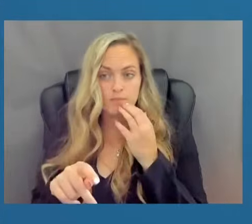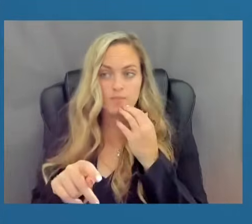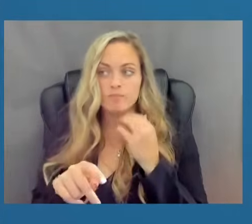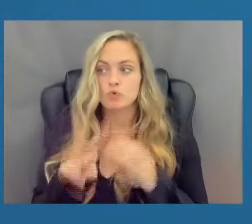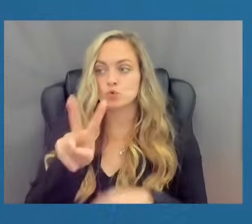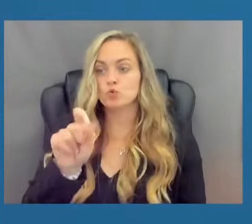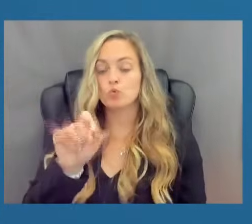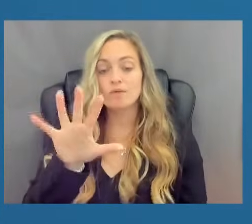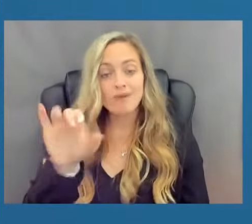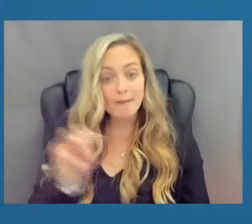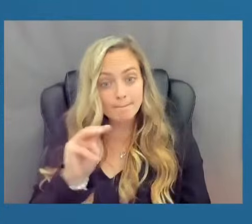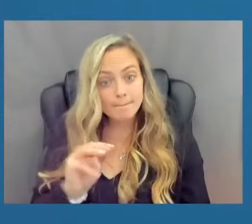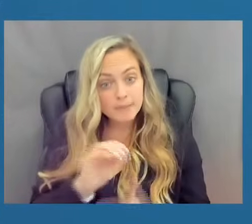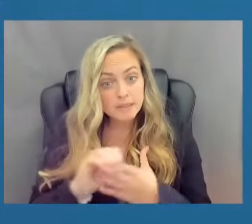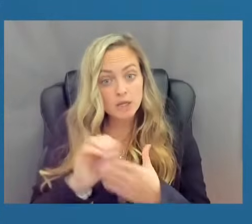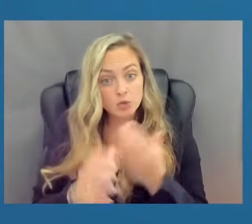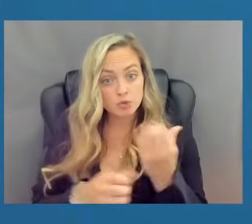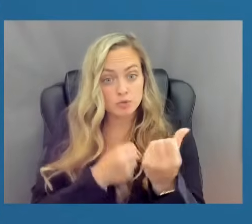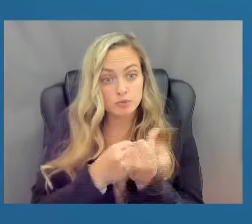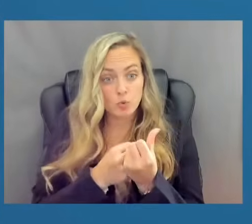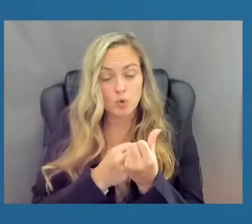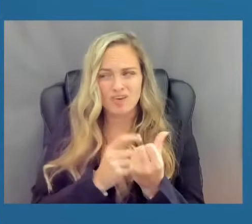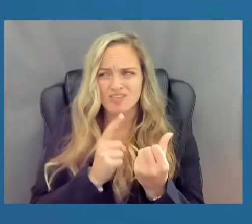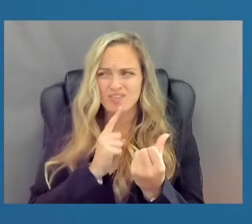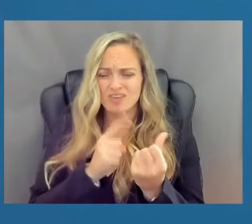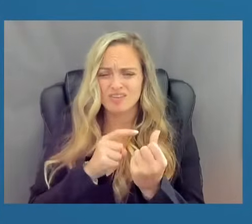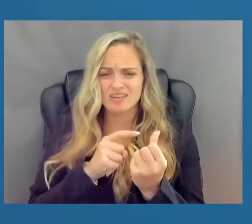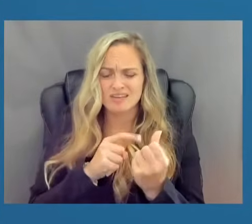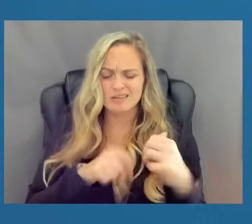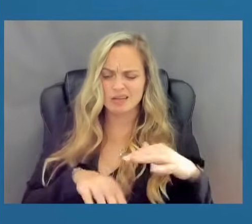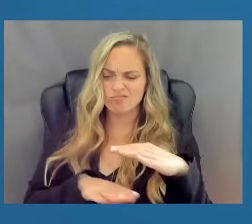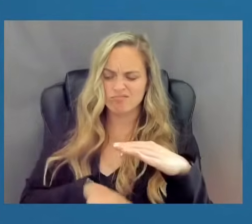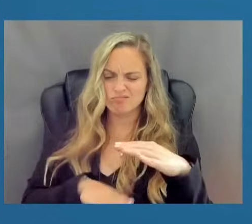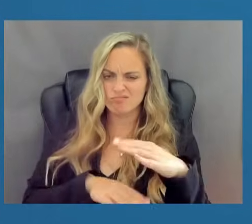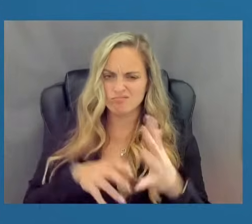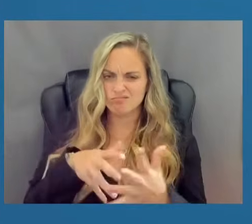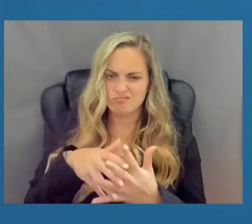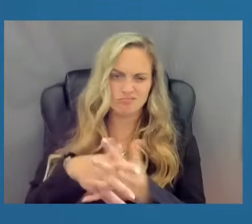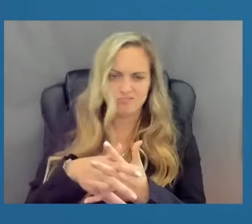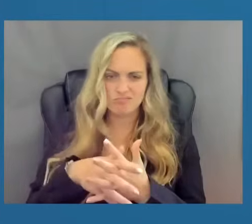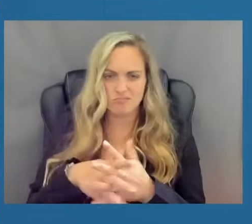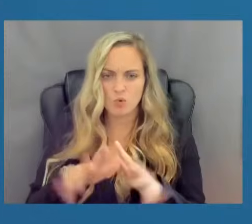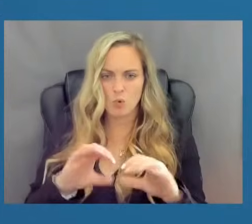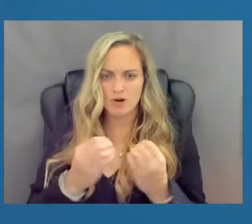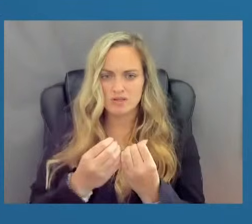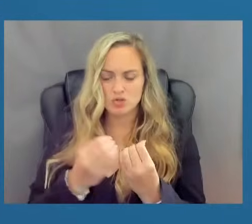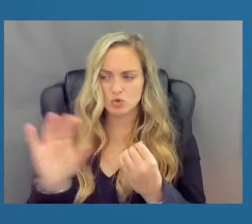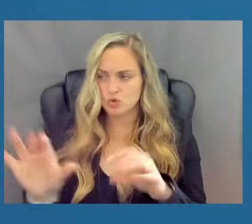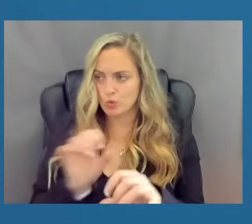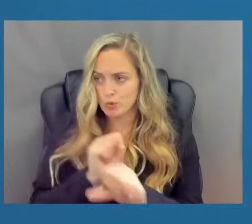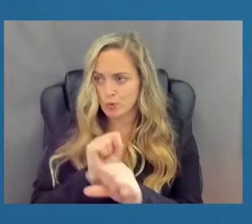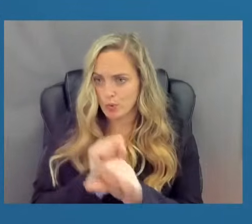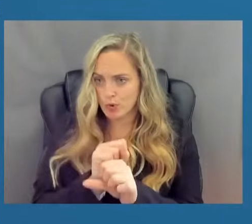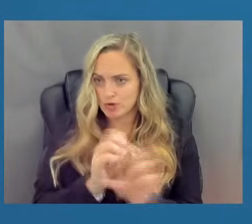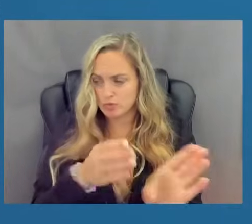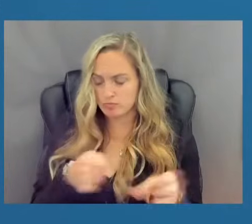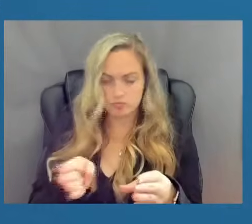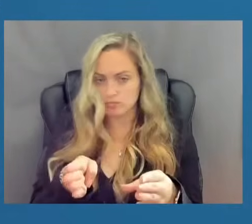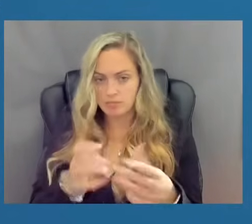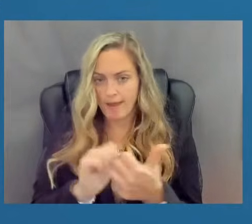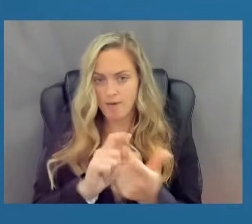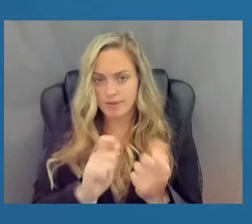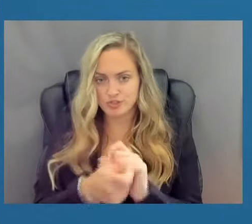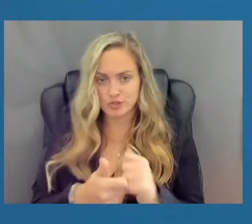$2.5 million to support really the grassroots organizations that are doing God's work to put these kids on a different path. And